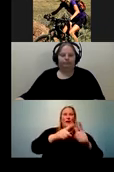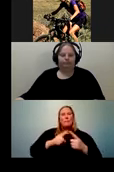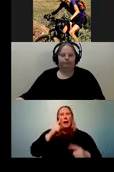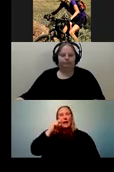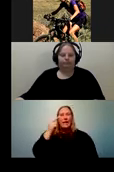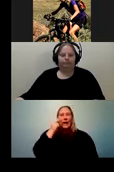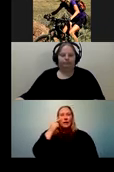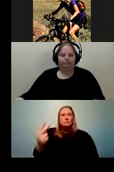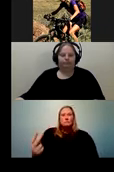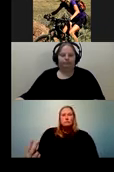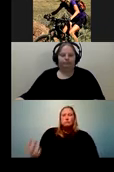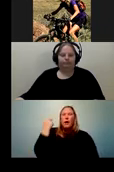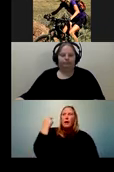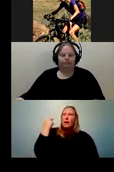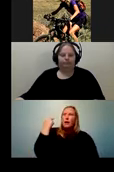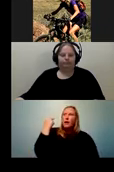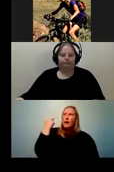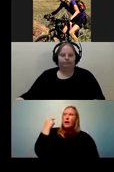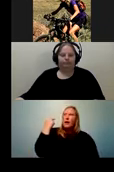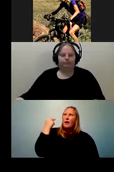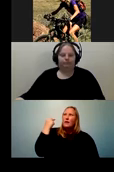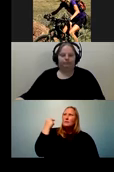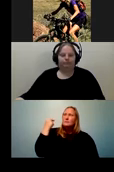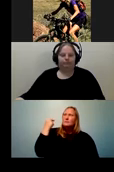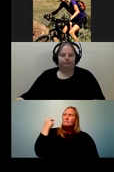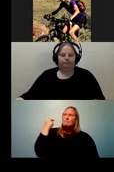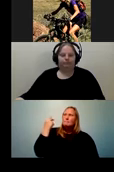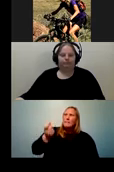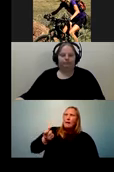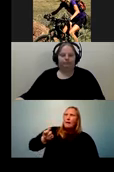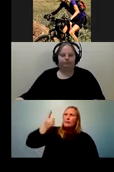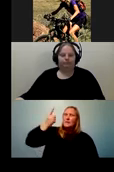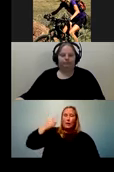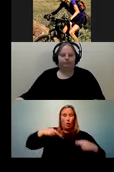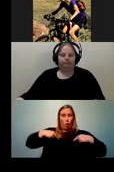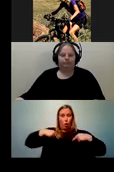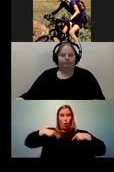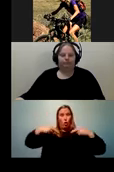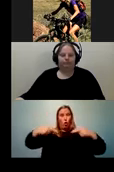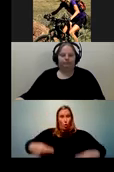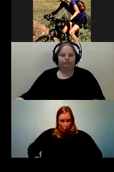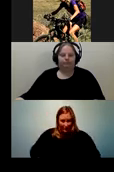humans go. And understand that in that lineage,